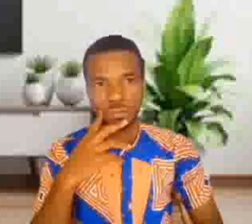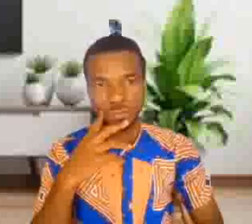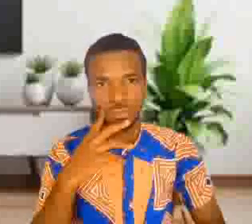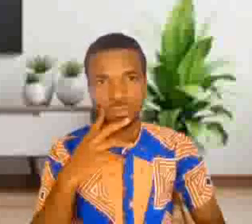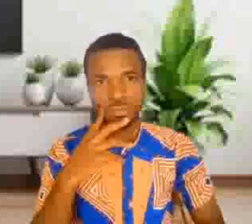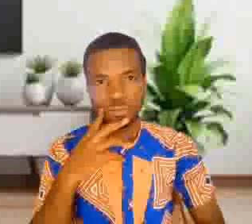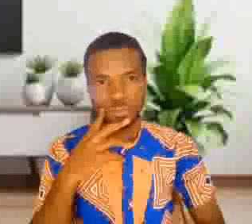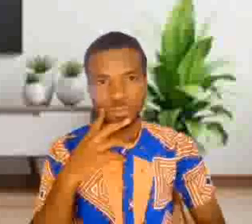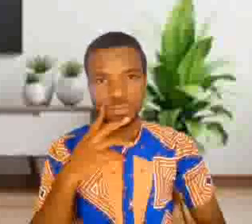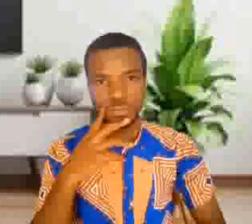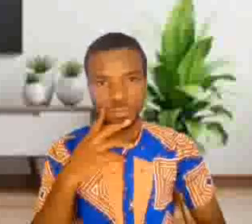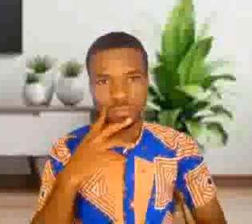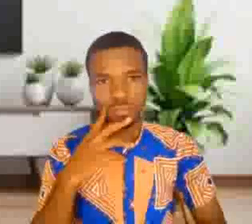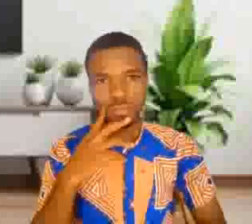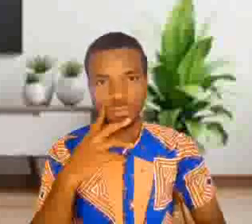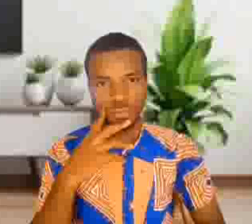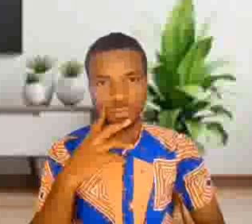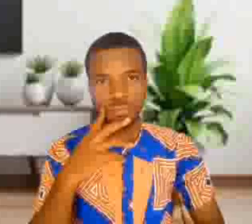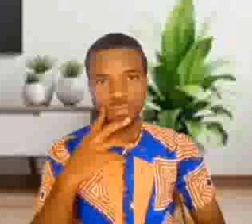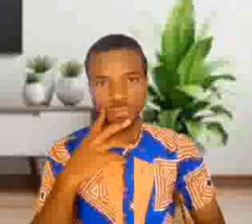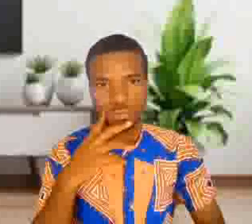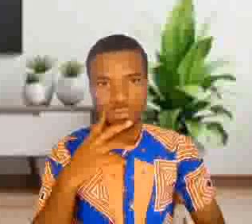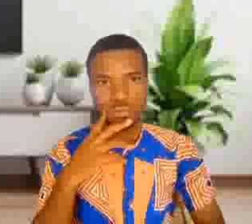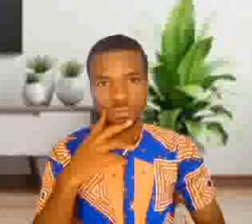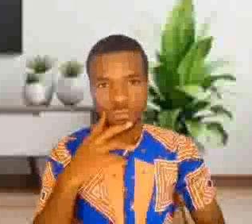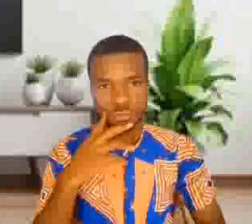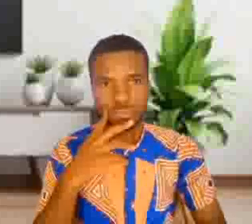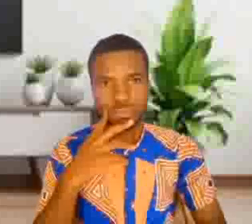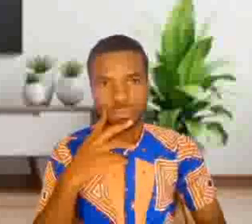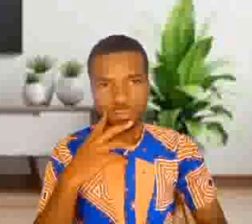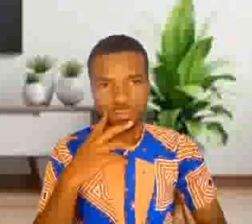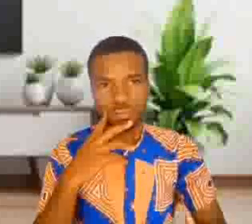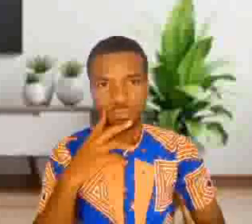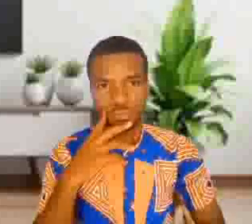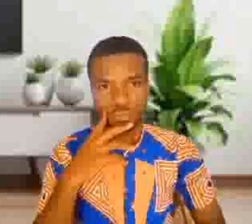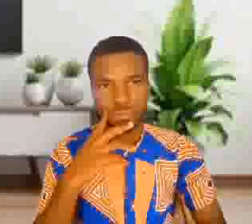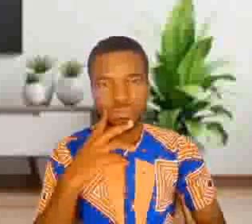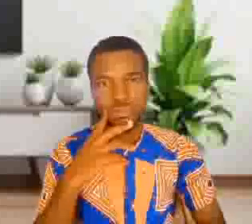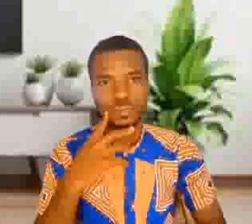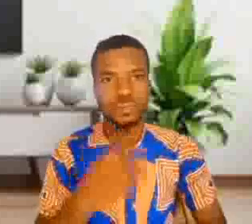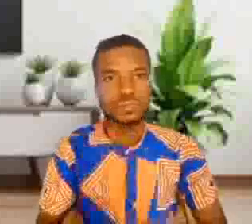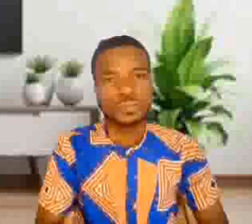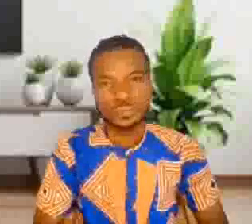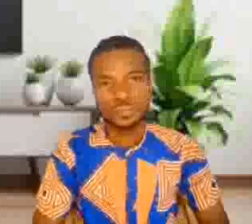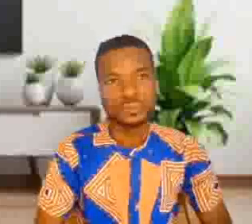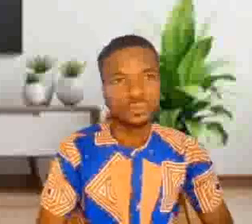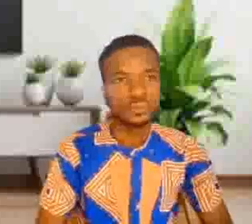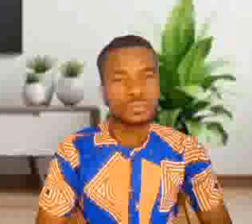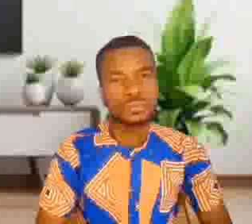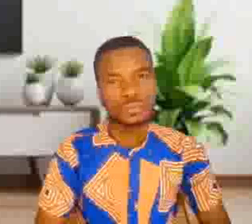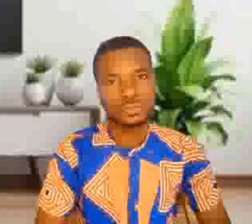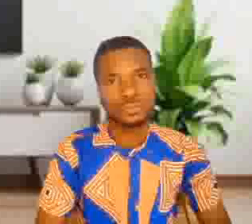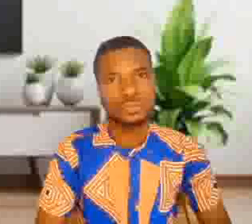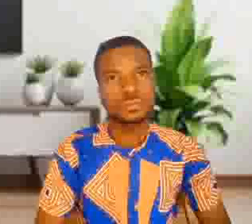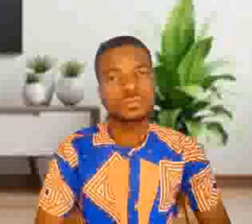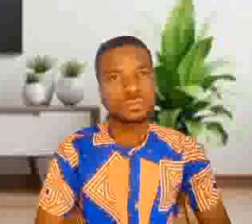planted trees in the garden. And he said there were all manner of good trees there. And he said in the midst of